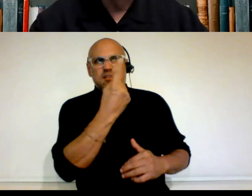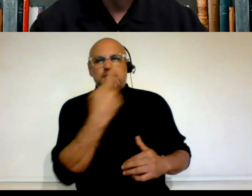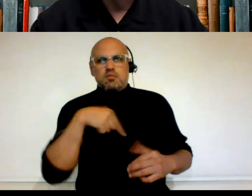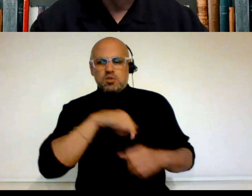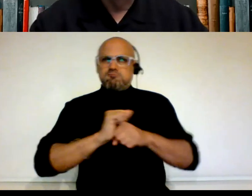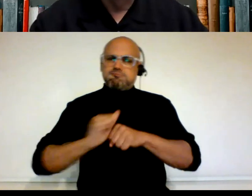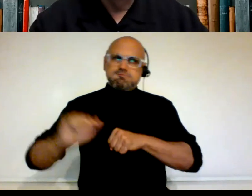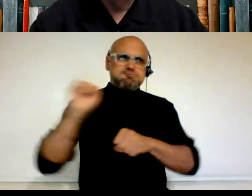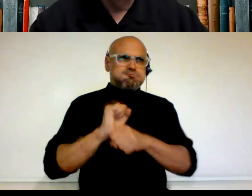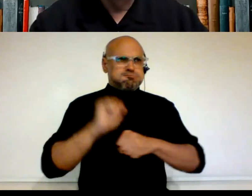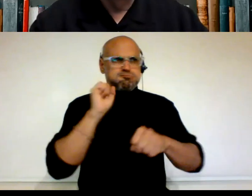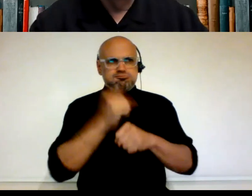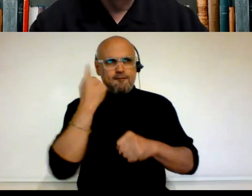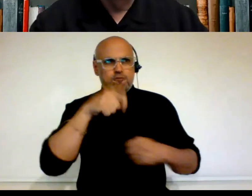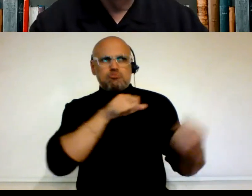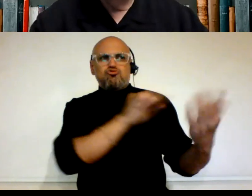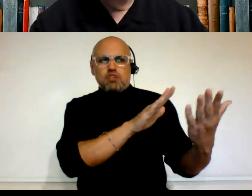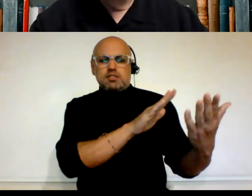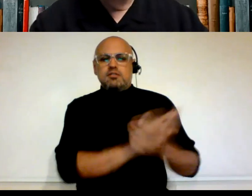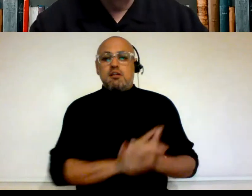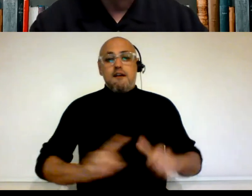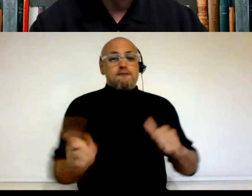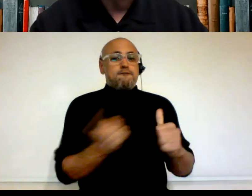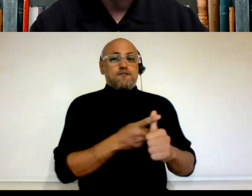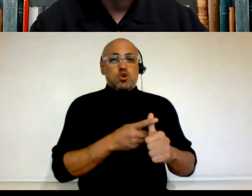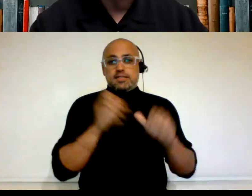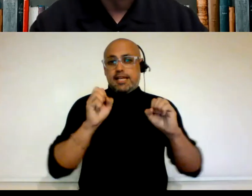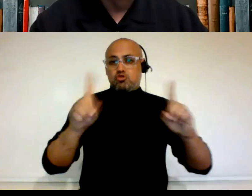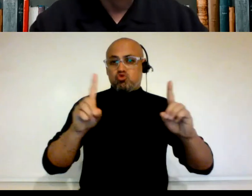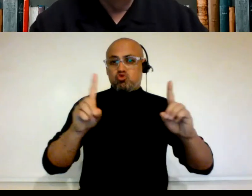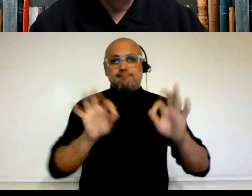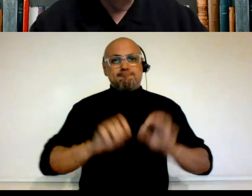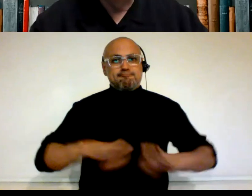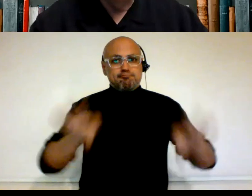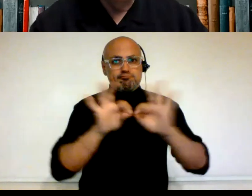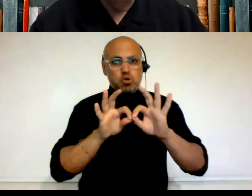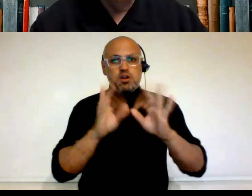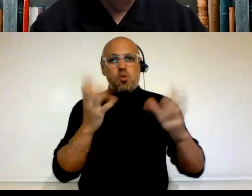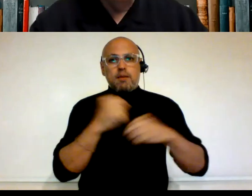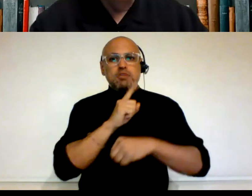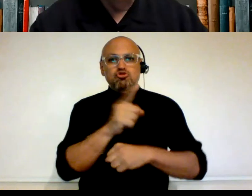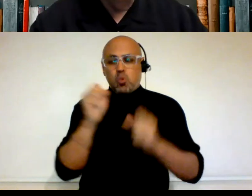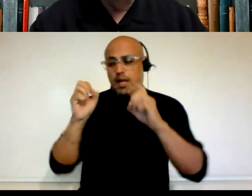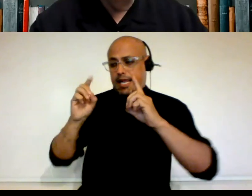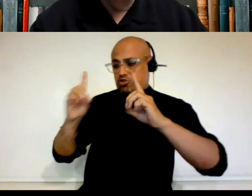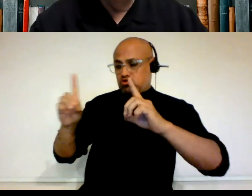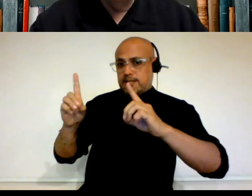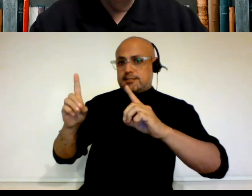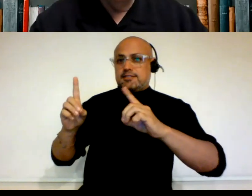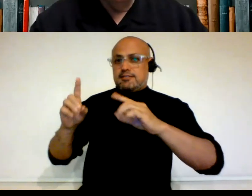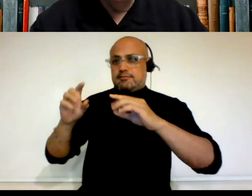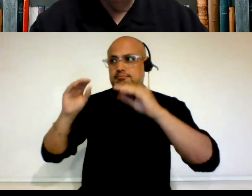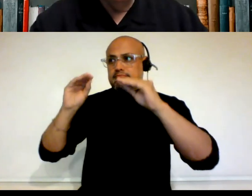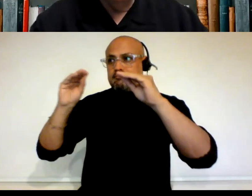diligently hard to address. First and foremost, education is key. We want to make sure that people understand, you know,